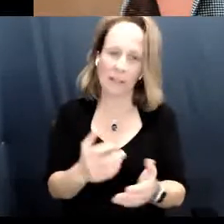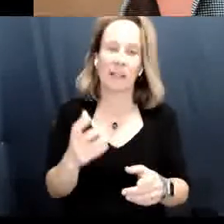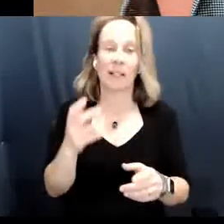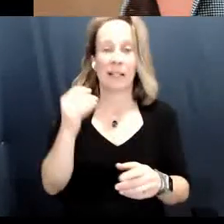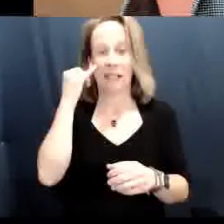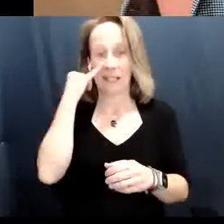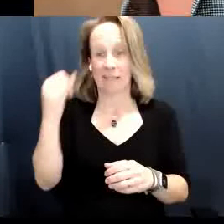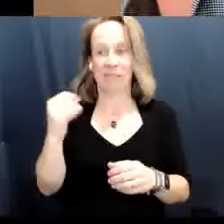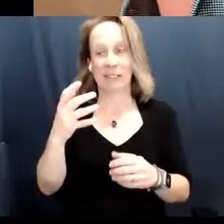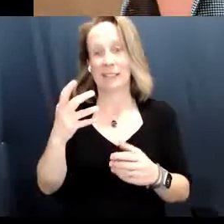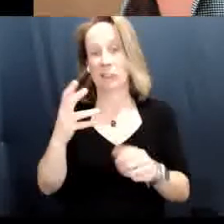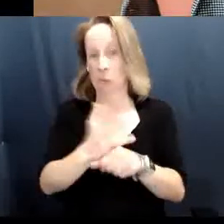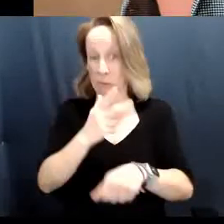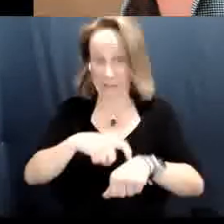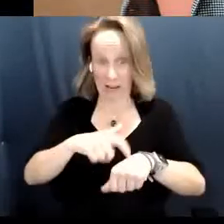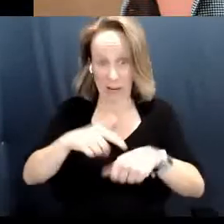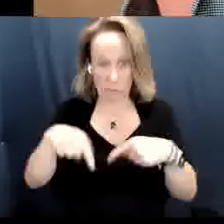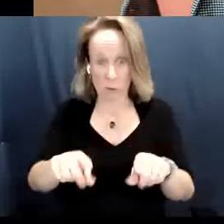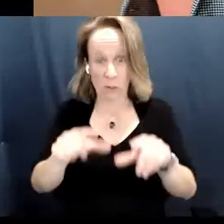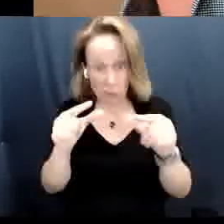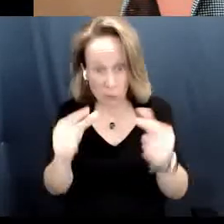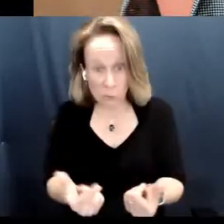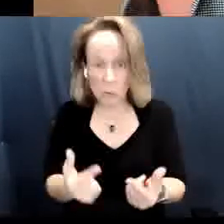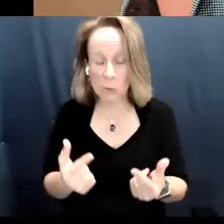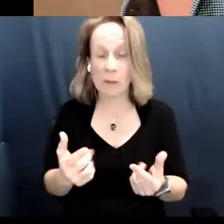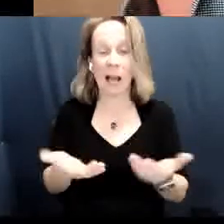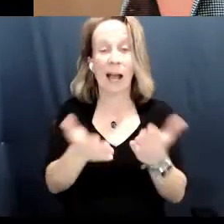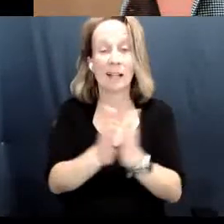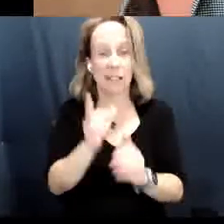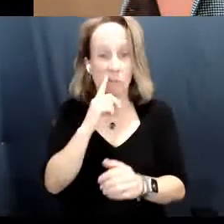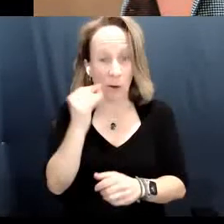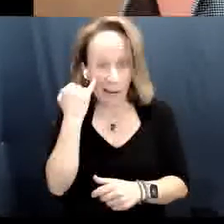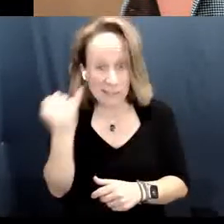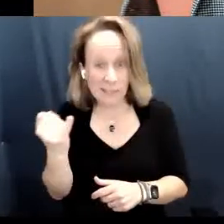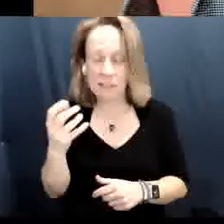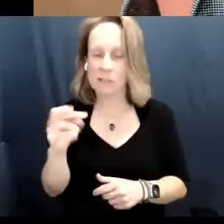ideas, or getting some perspective through an evaluation.